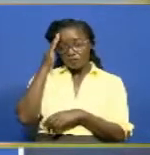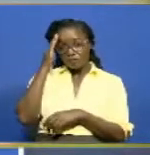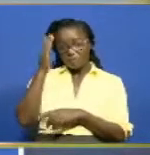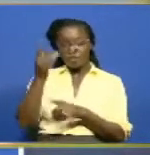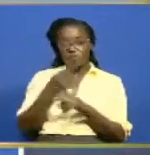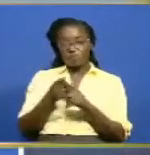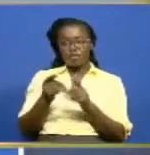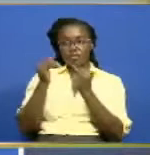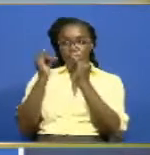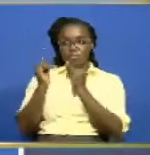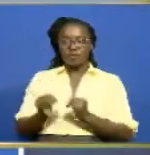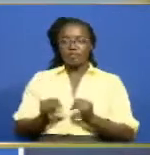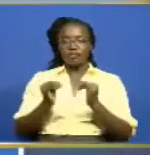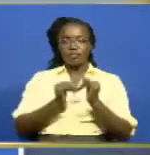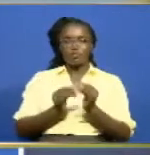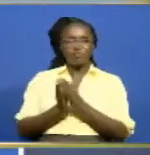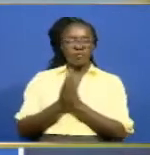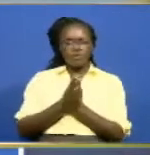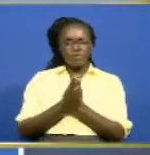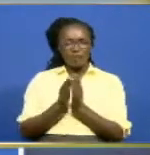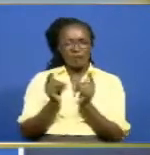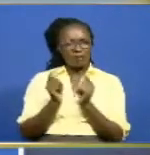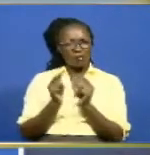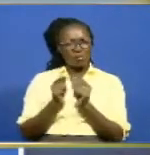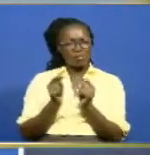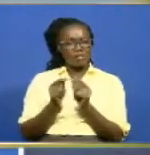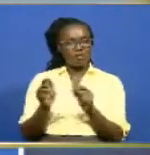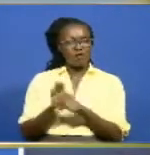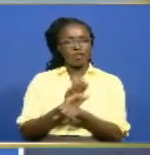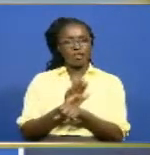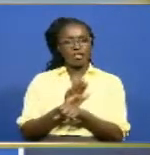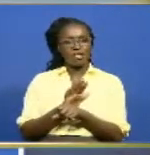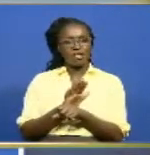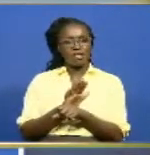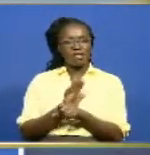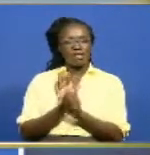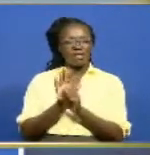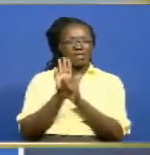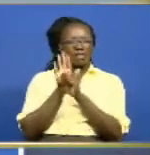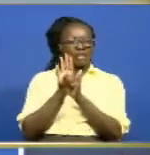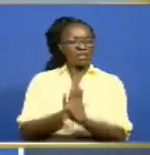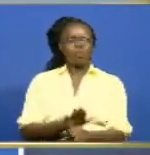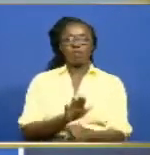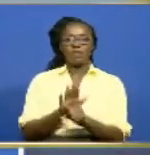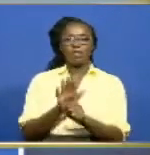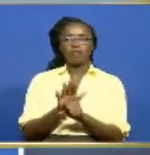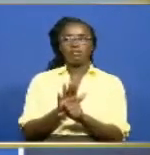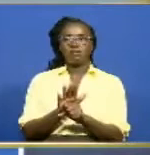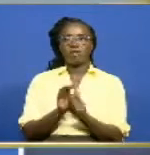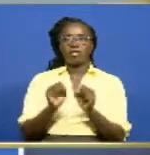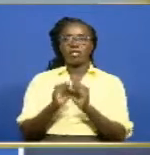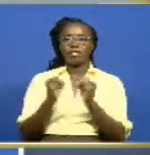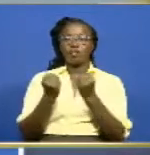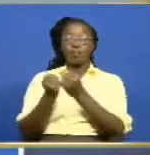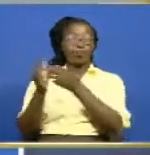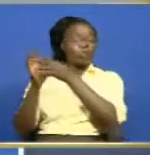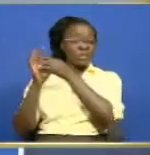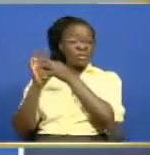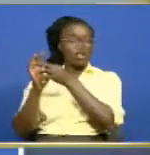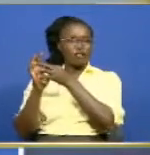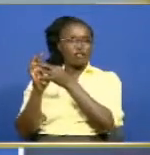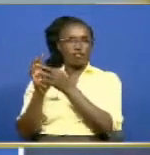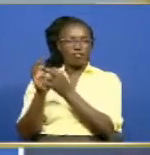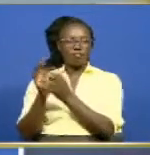the individual stories are very painful. They are full of stigma, full of sociocultural